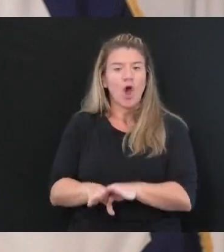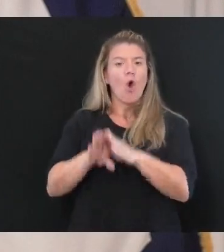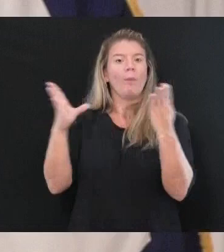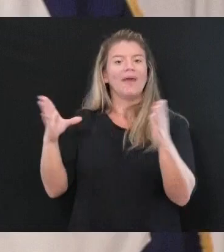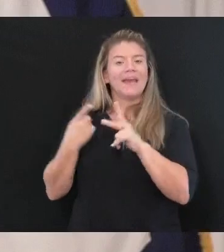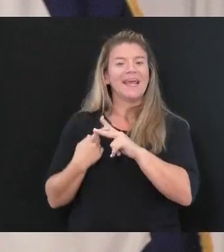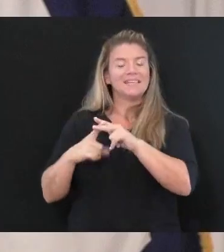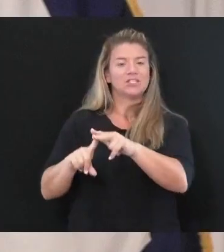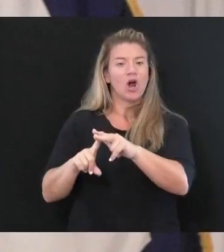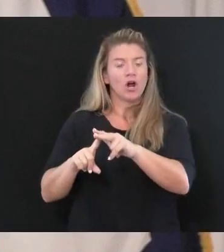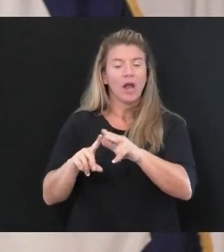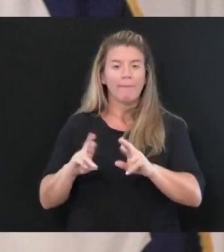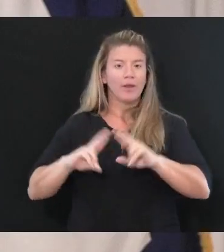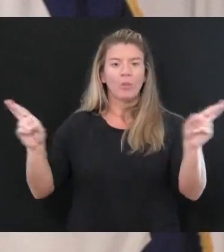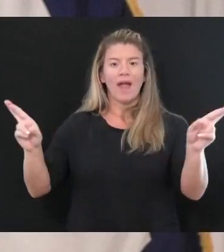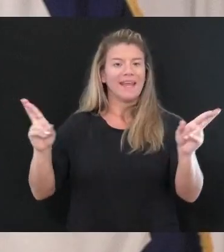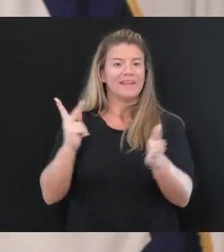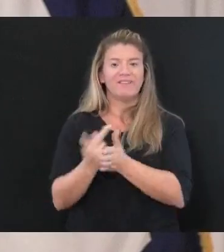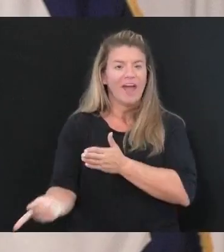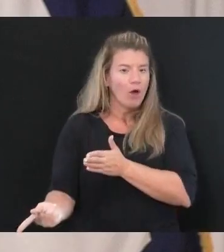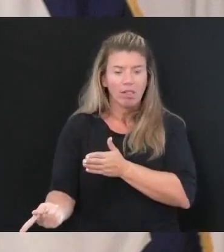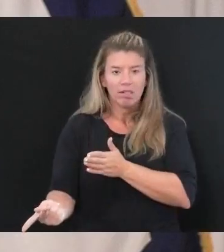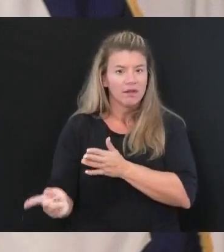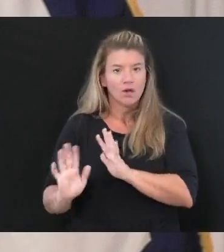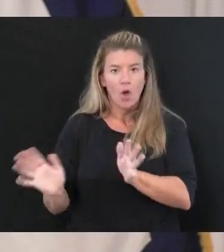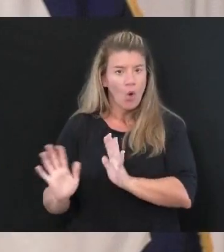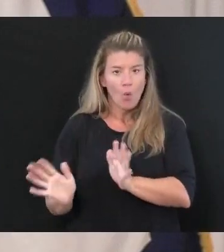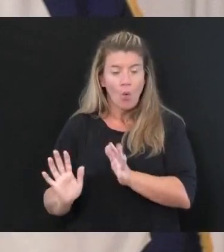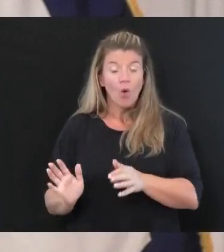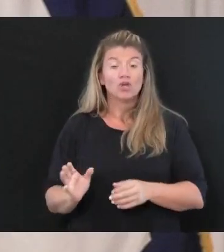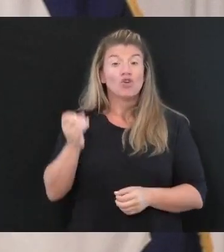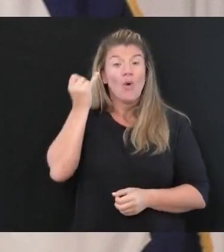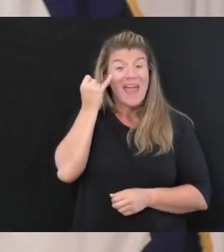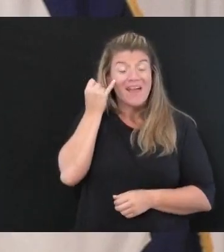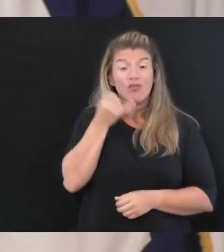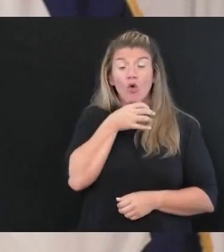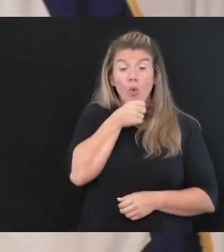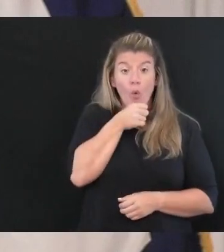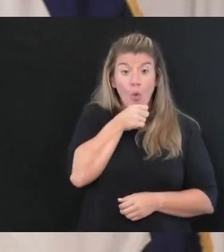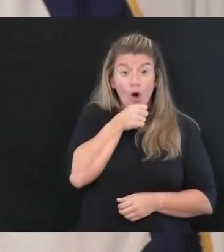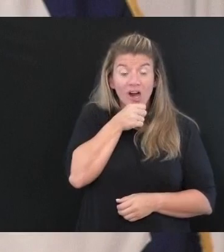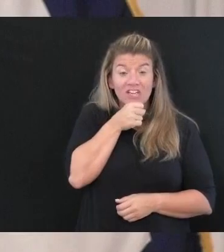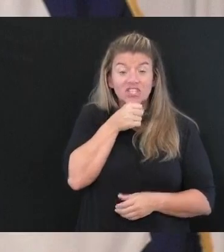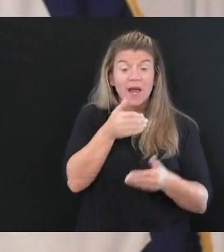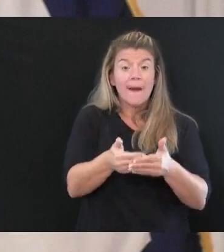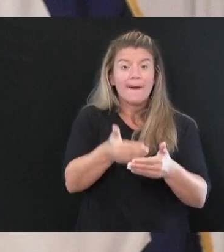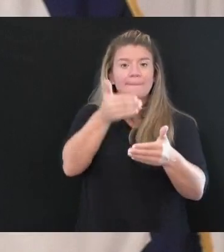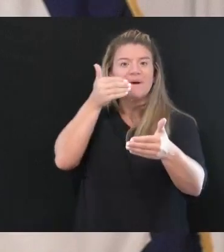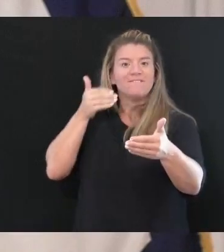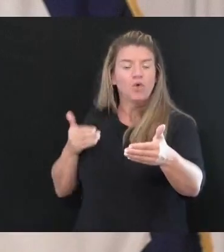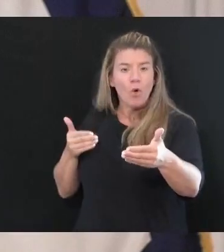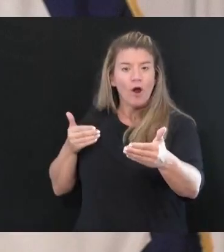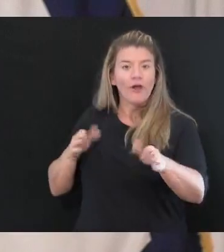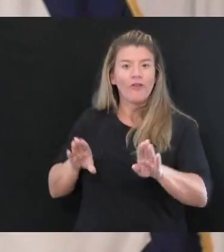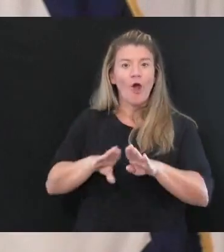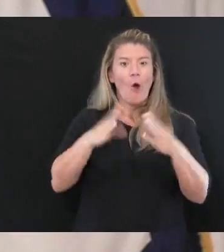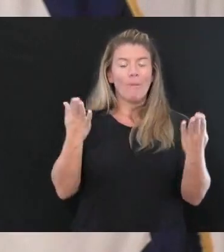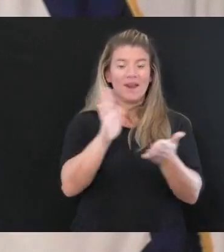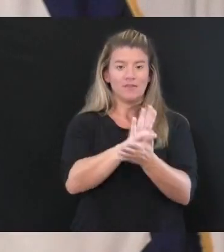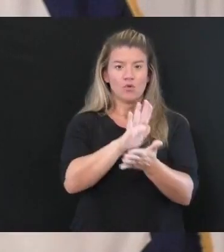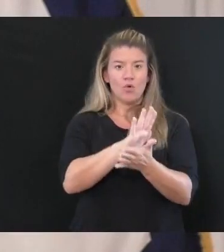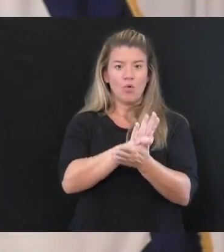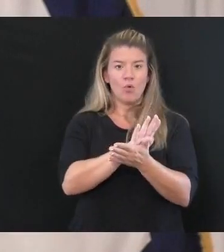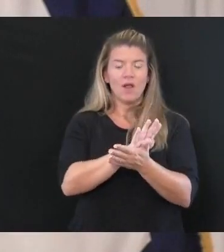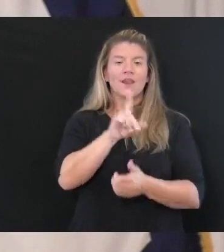just be ready to fail. And so if you are orange before we start, you're going to have to